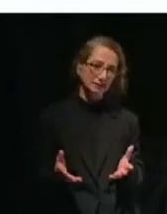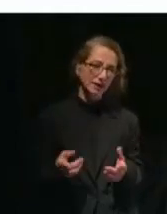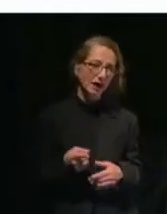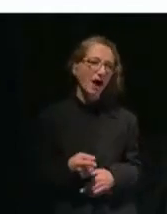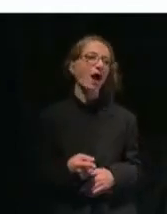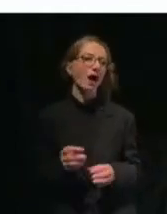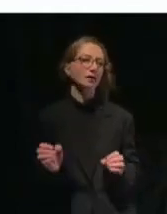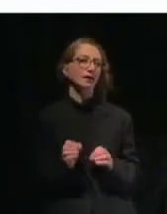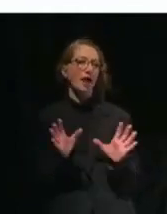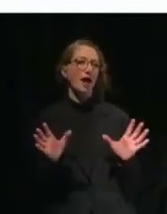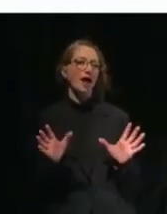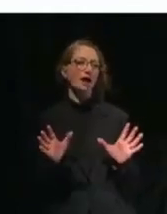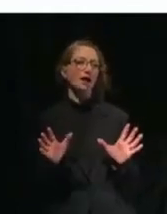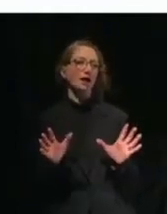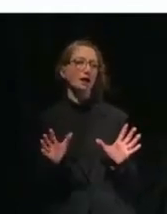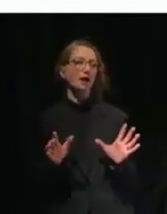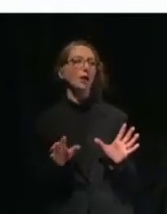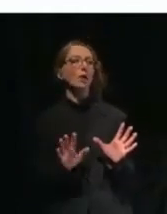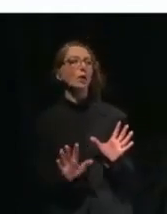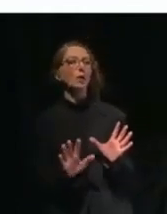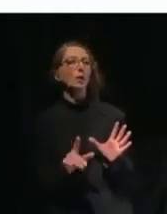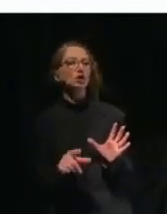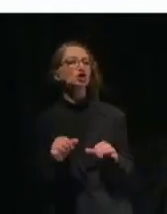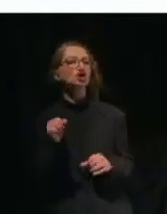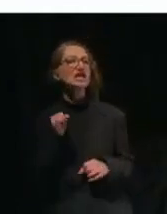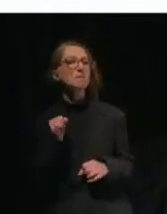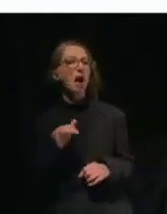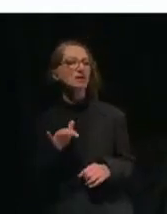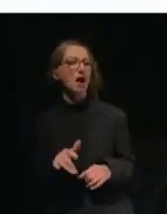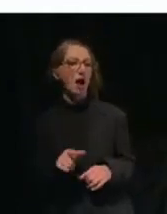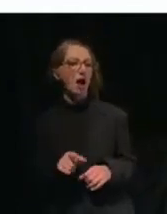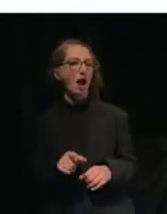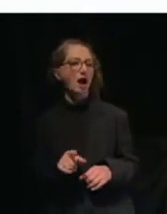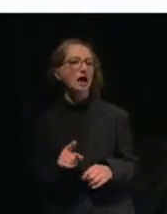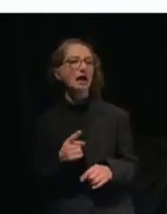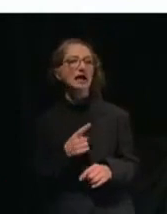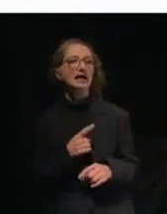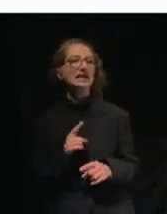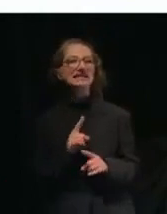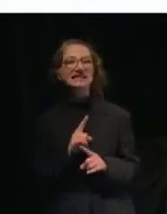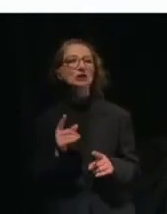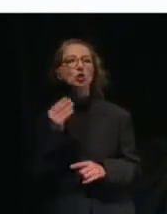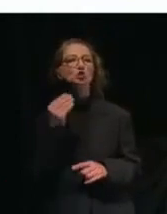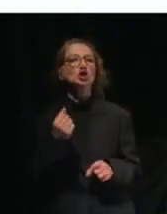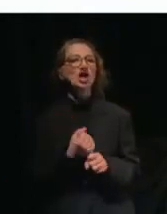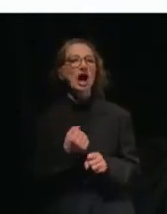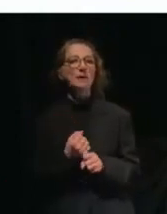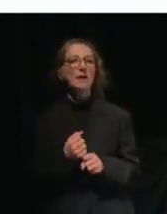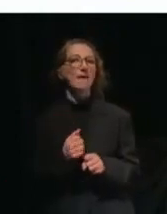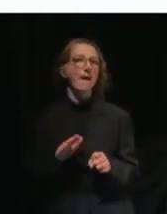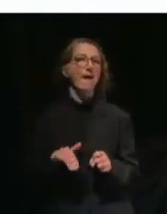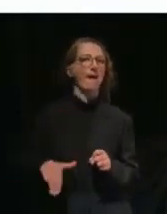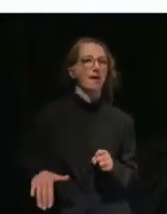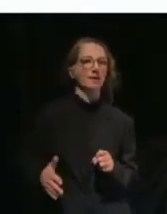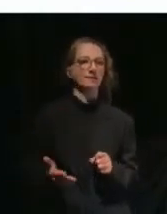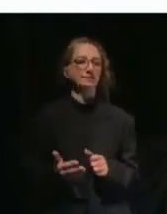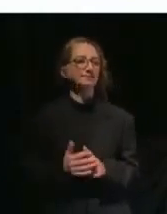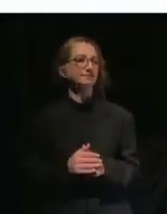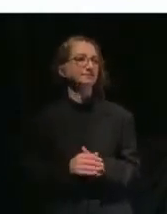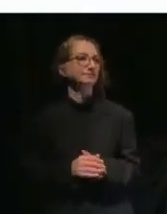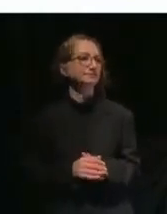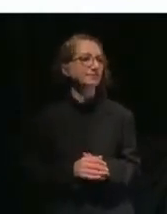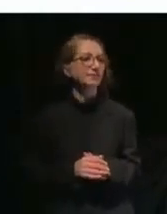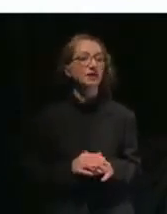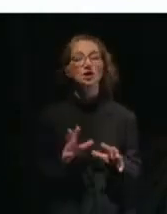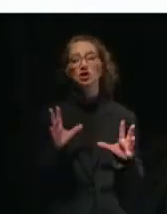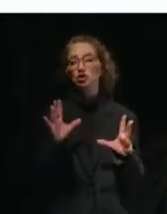okay, sure, I do work as a coach, or I am also a teacher. And then it became very clear that there's a